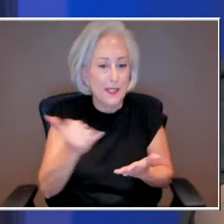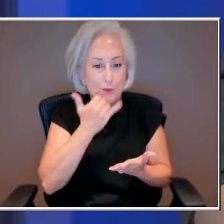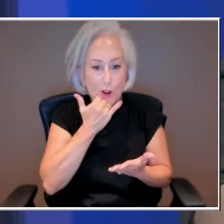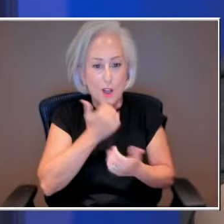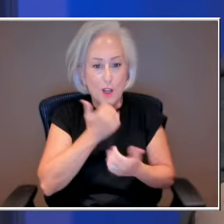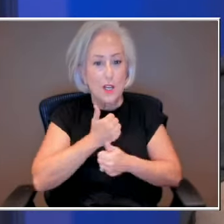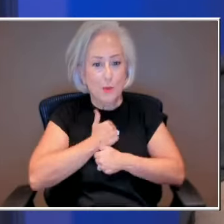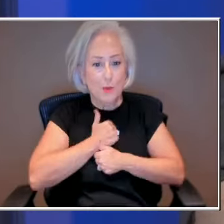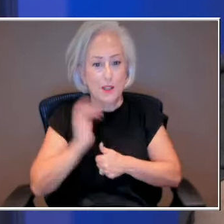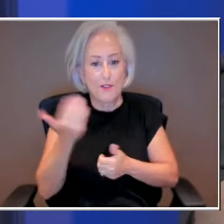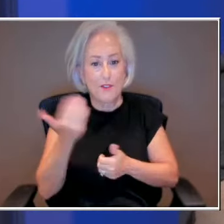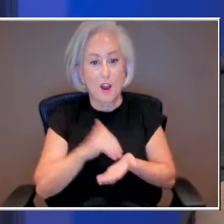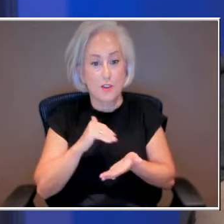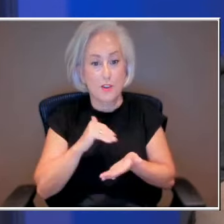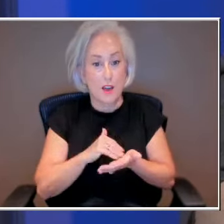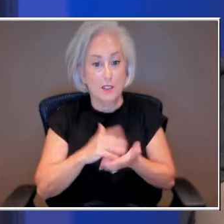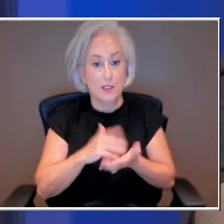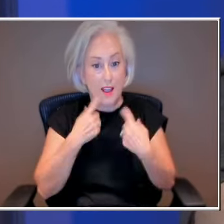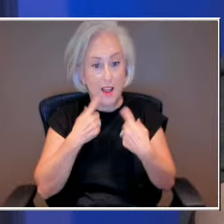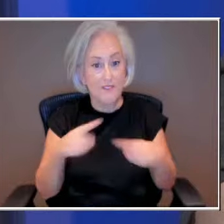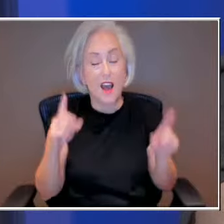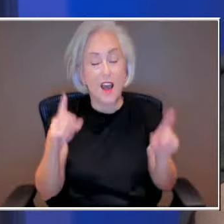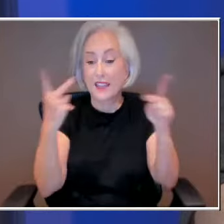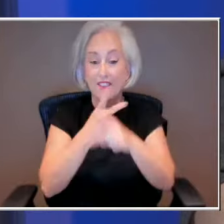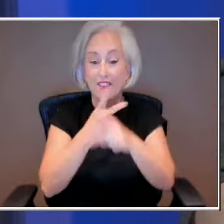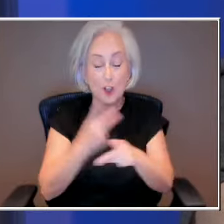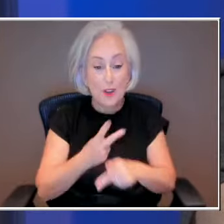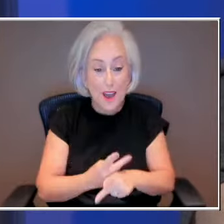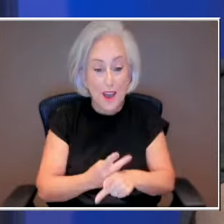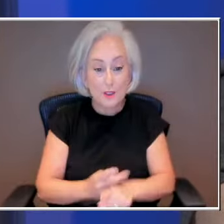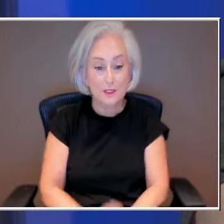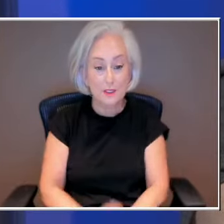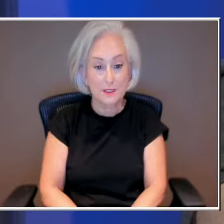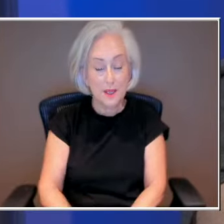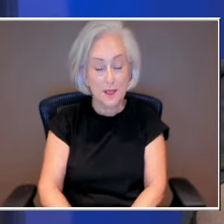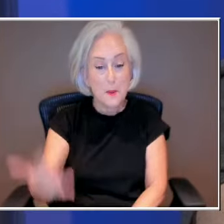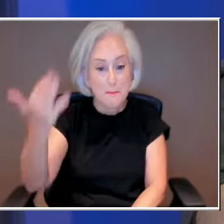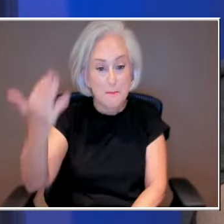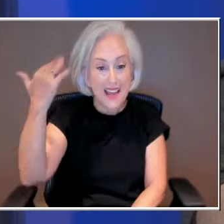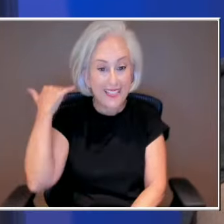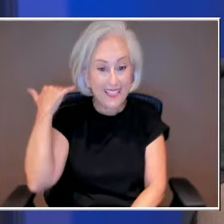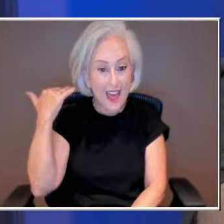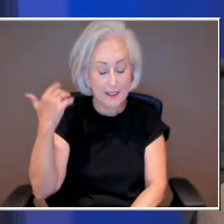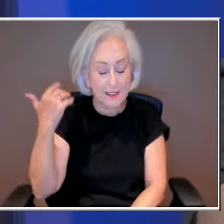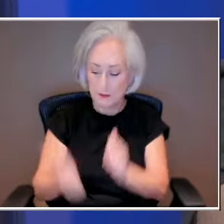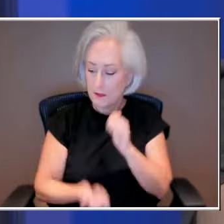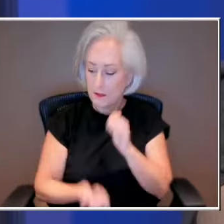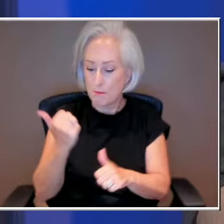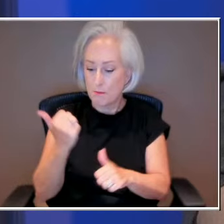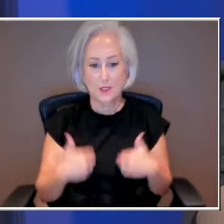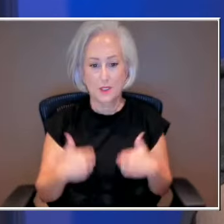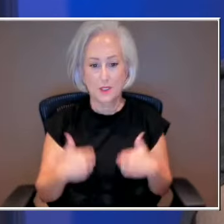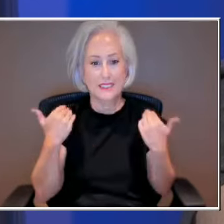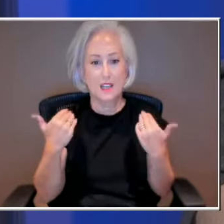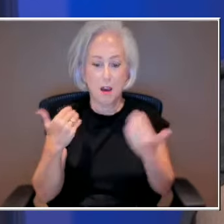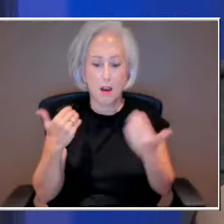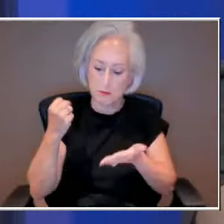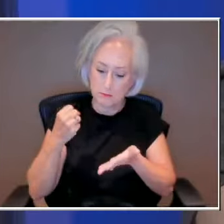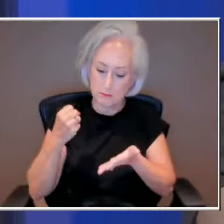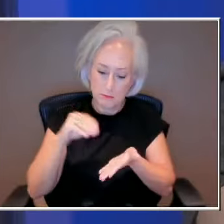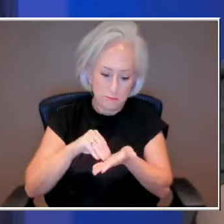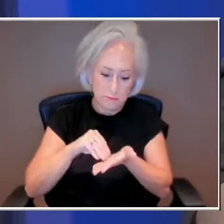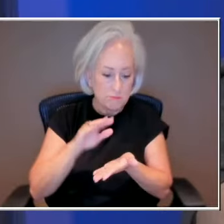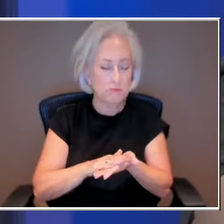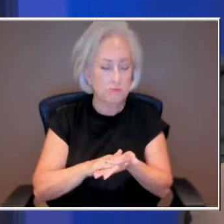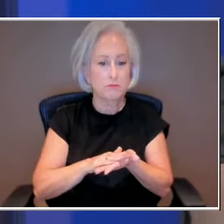all figured it out. Because back then, he, youngest on record being diagnosed. Nobody could believe it. Absolutely